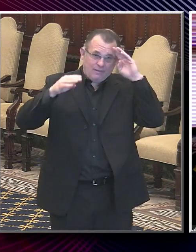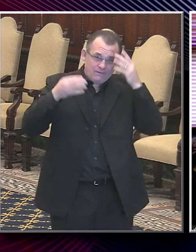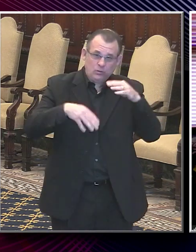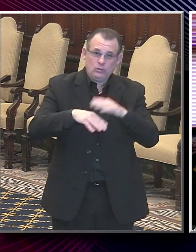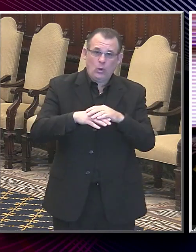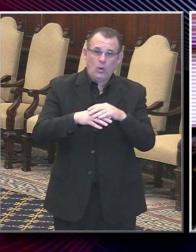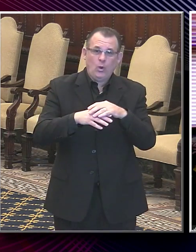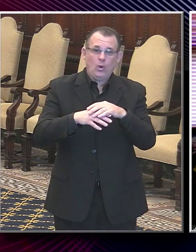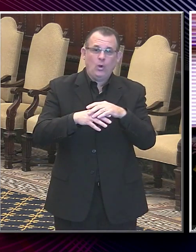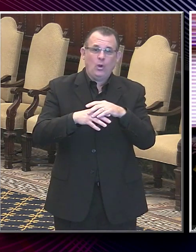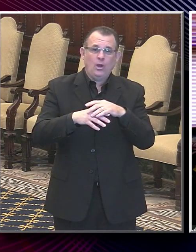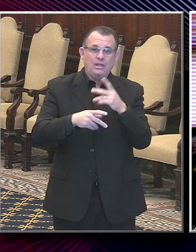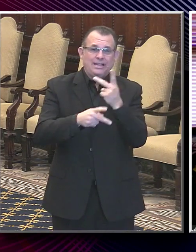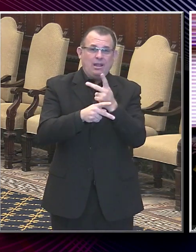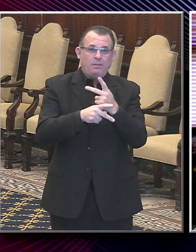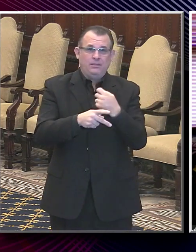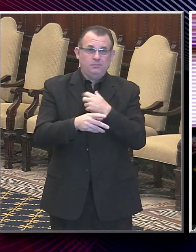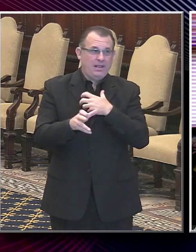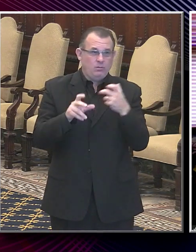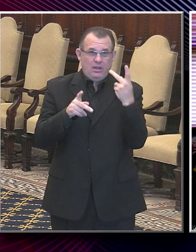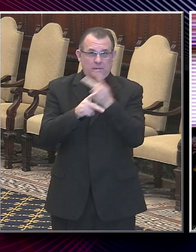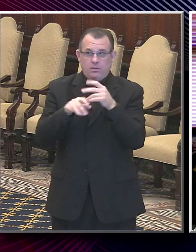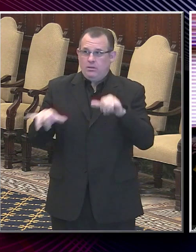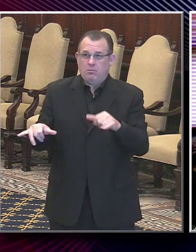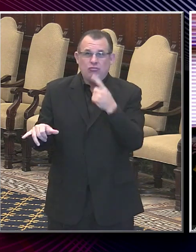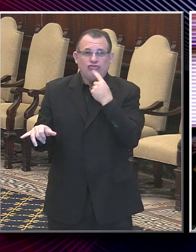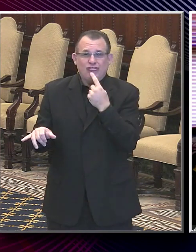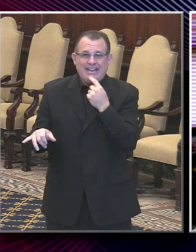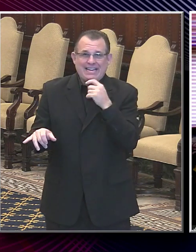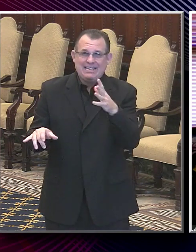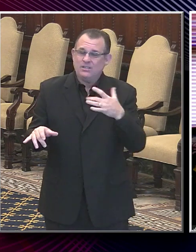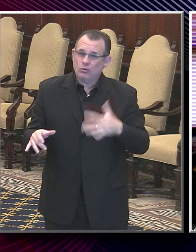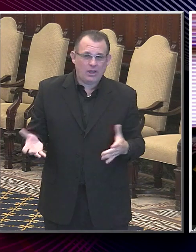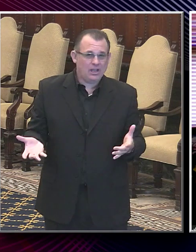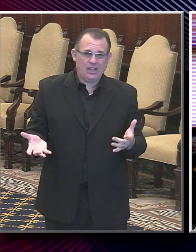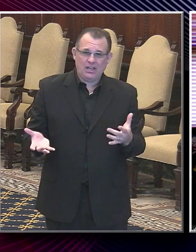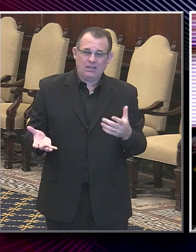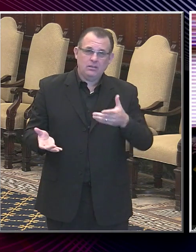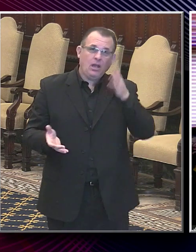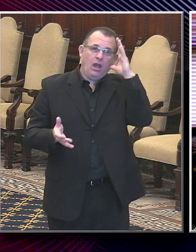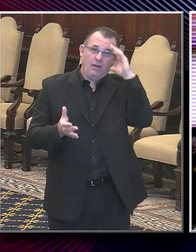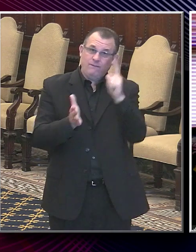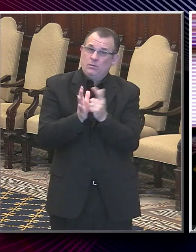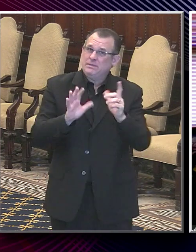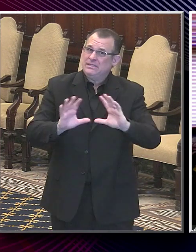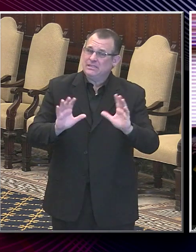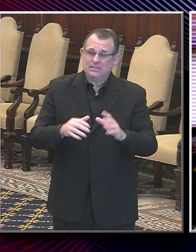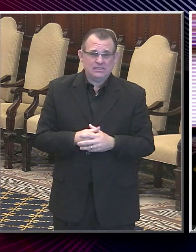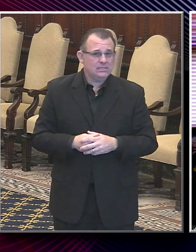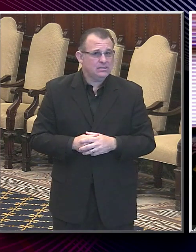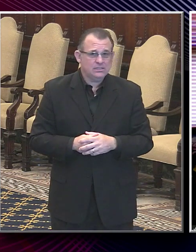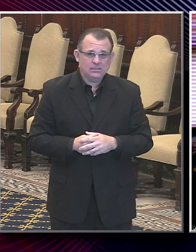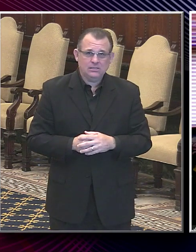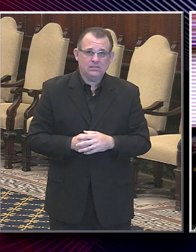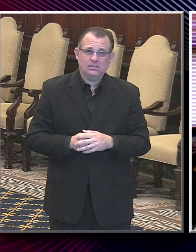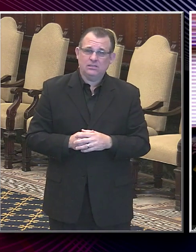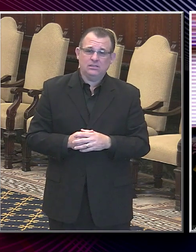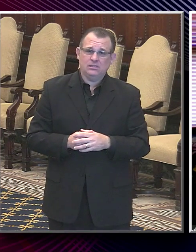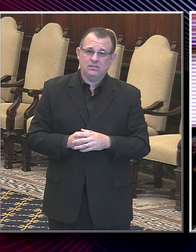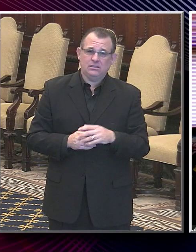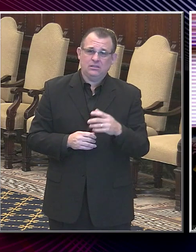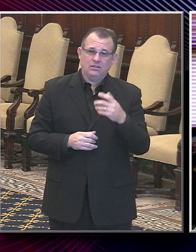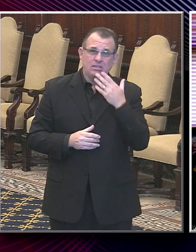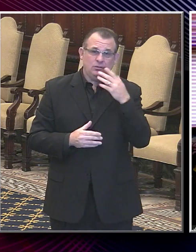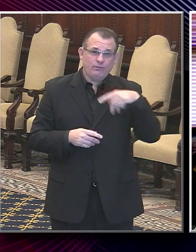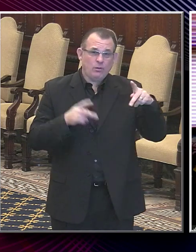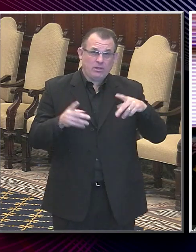yellow. I mean, again, God forbid, and I'm saying this with all prayerfulness, that even though these folks are